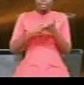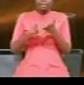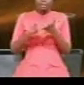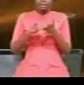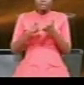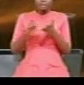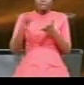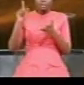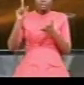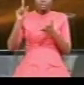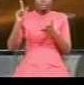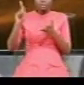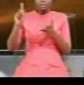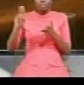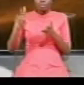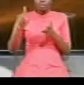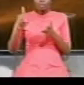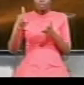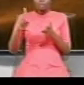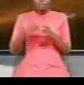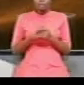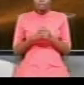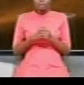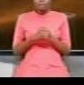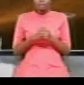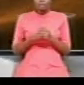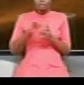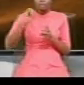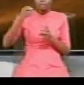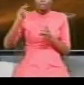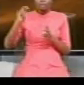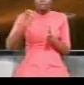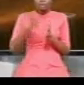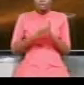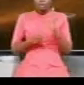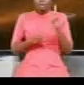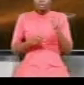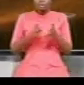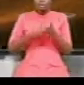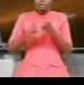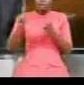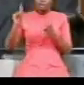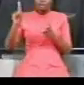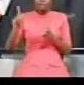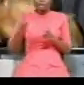verse 21. John chapter 20, verse